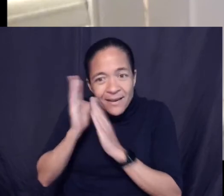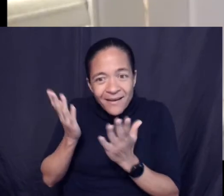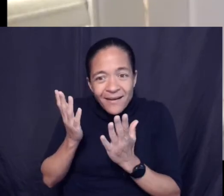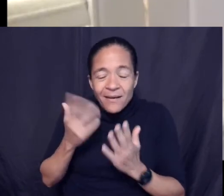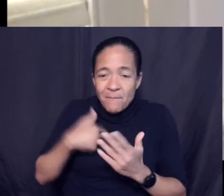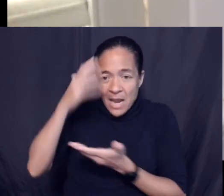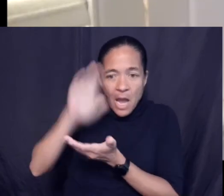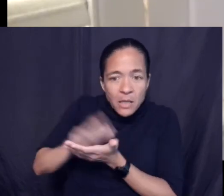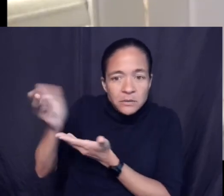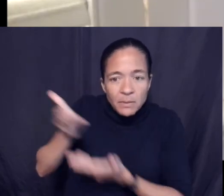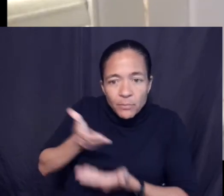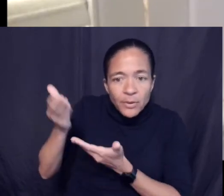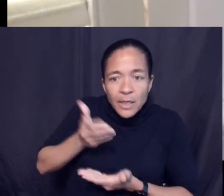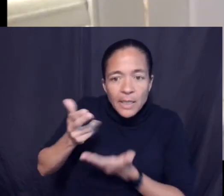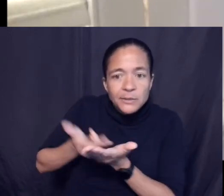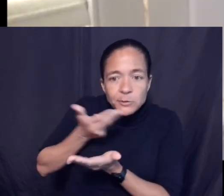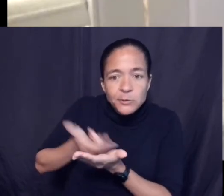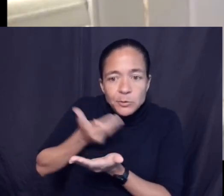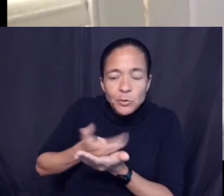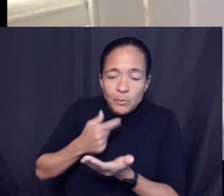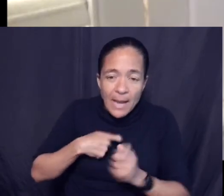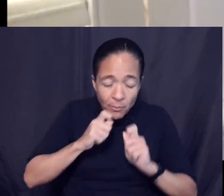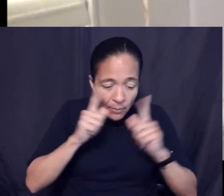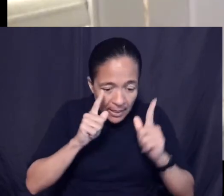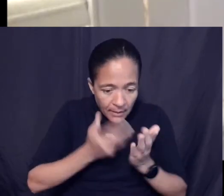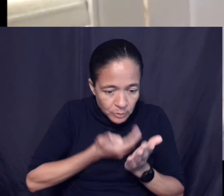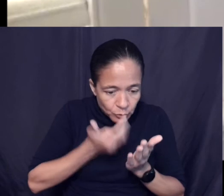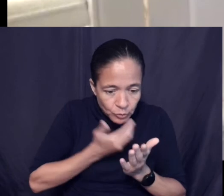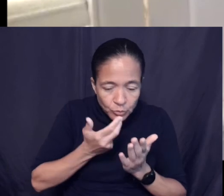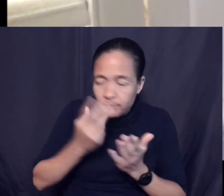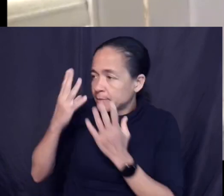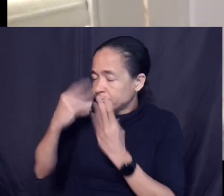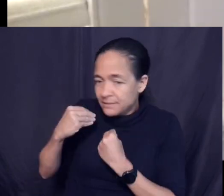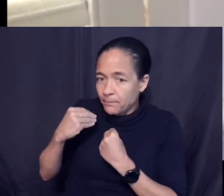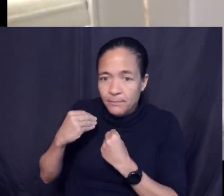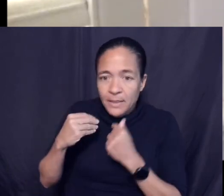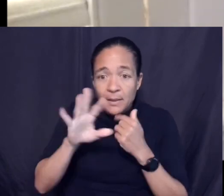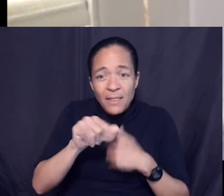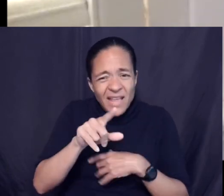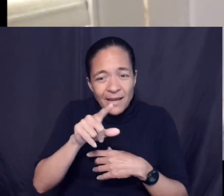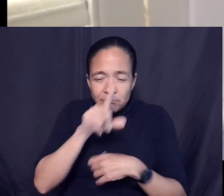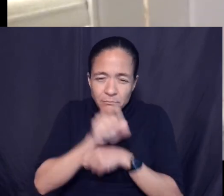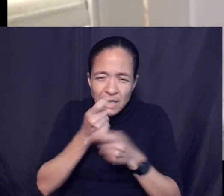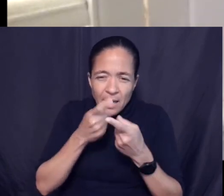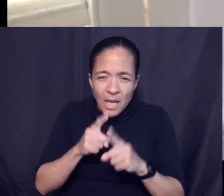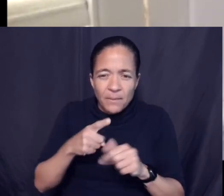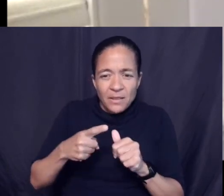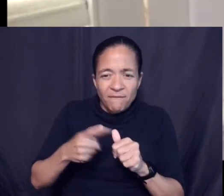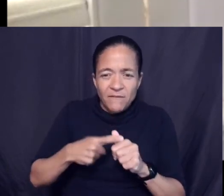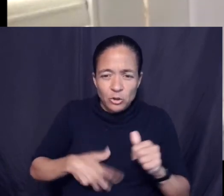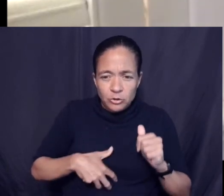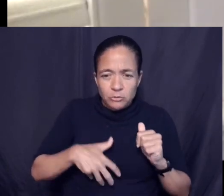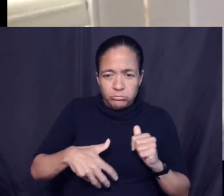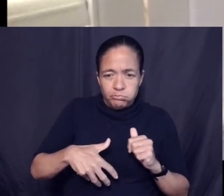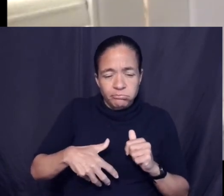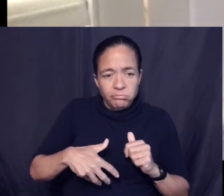husband bringing me soup. I'd wake up, I'd eat the soup, I'd fall back asleep. That happened actually in the first trimester of